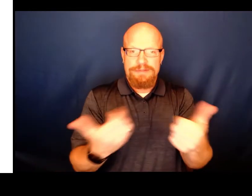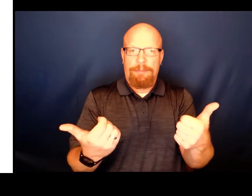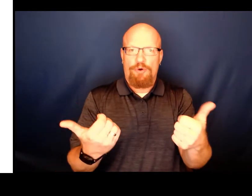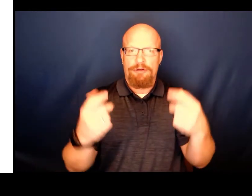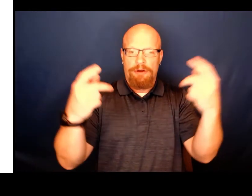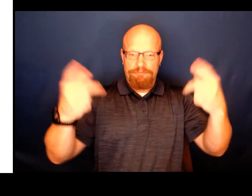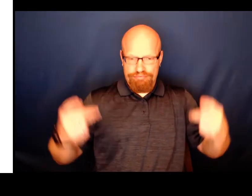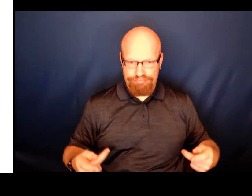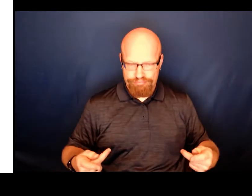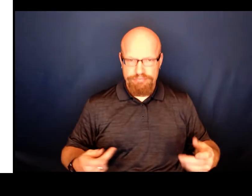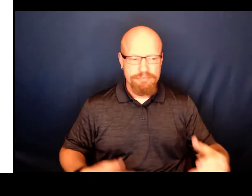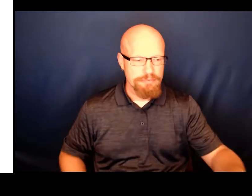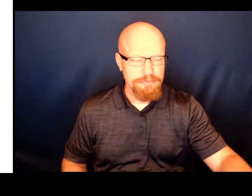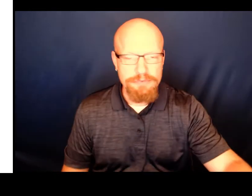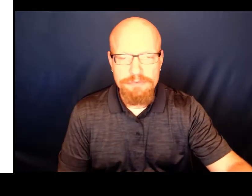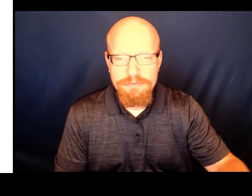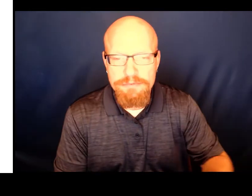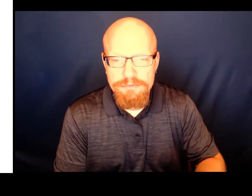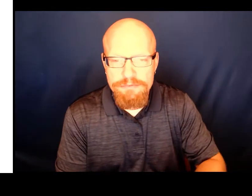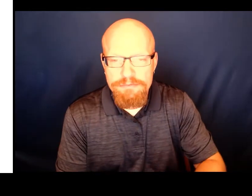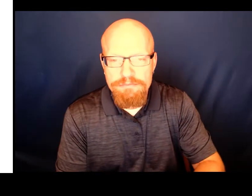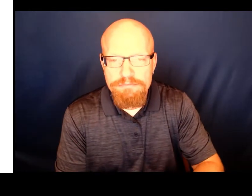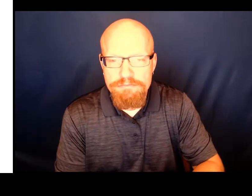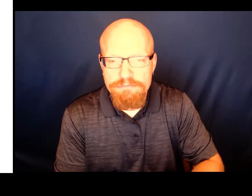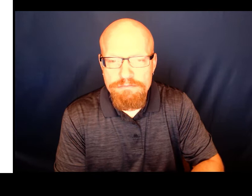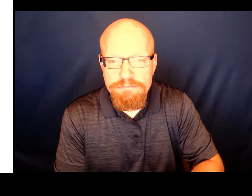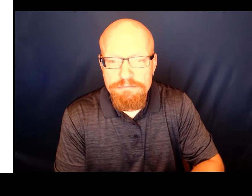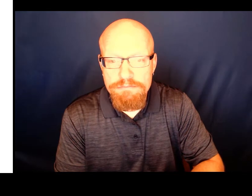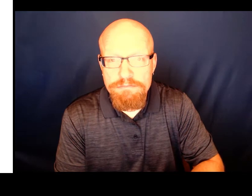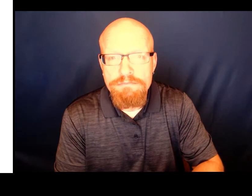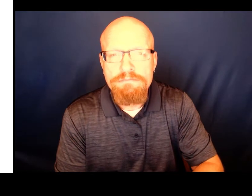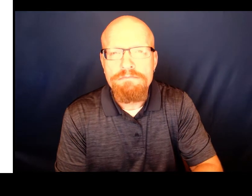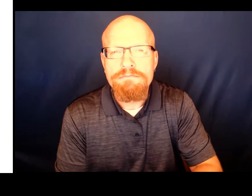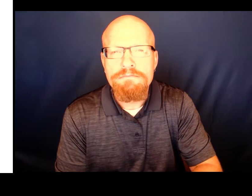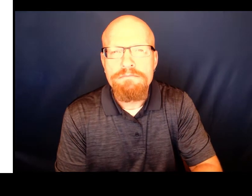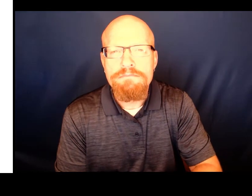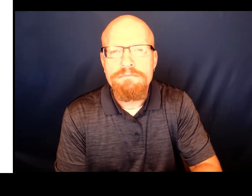Now you separate multiplications here and divisions.